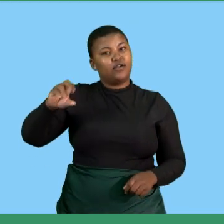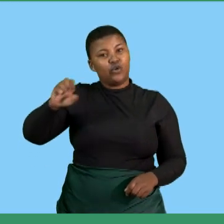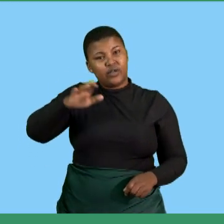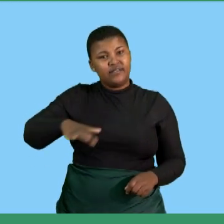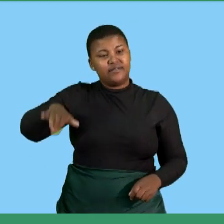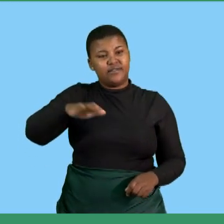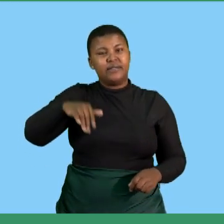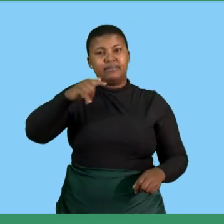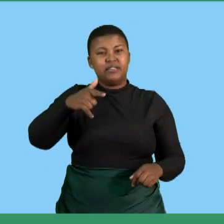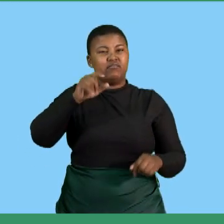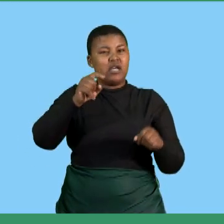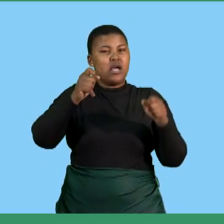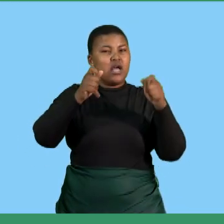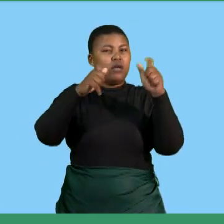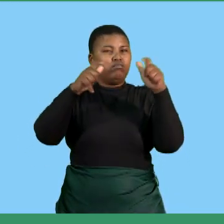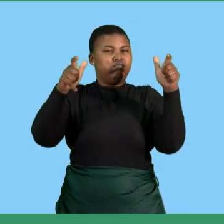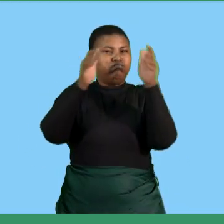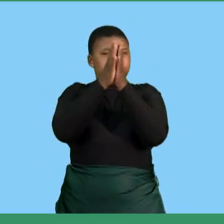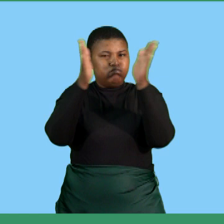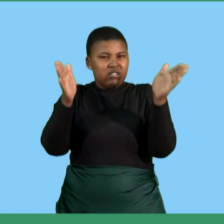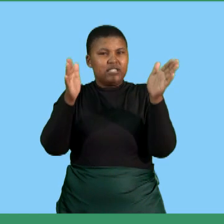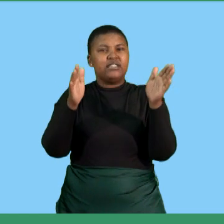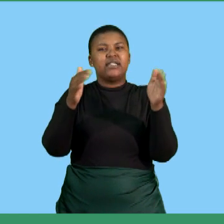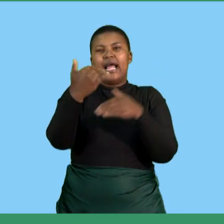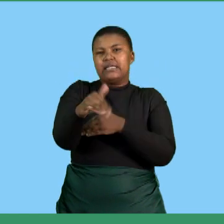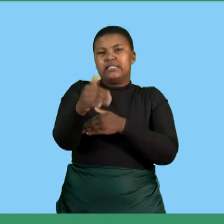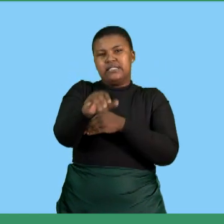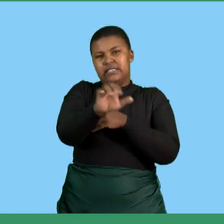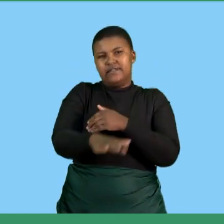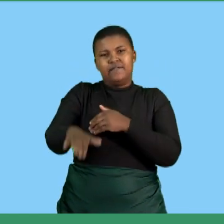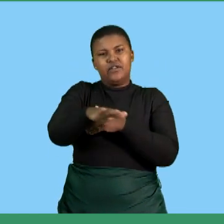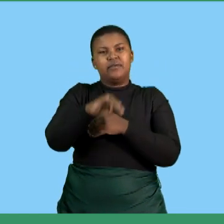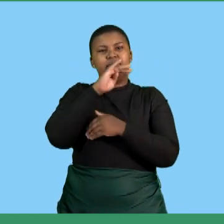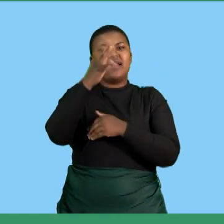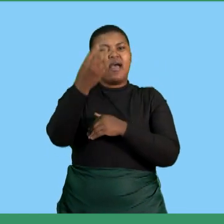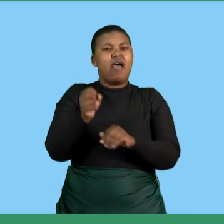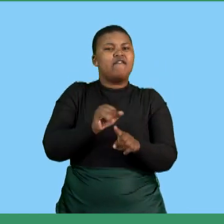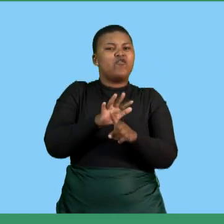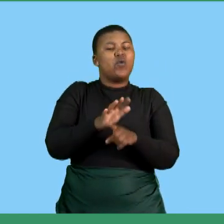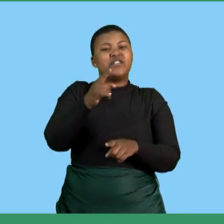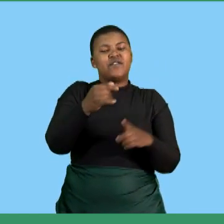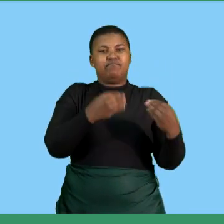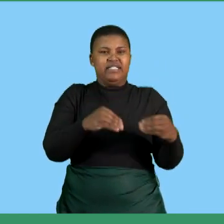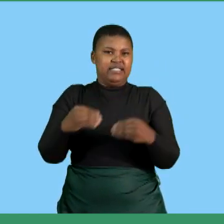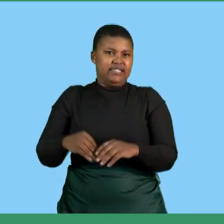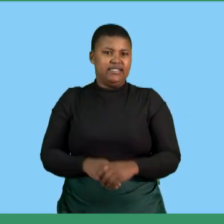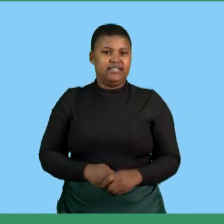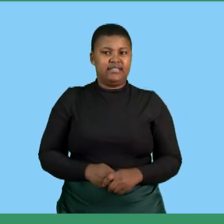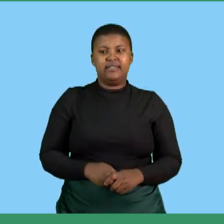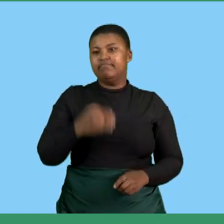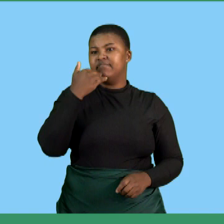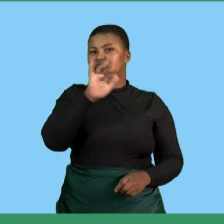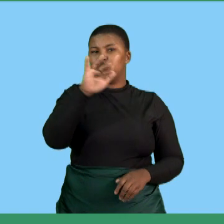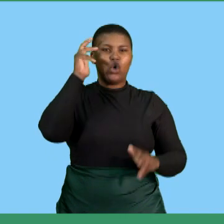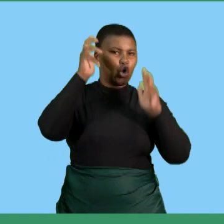is our broader external environment, which then has an influence with the business, not